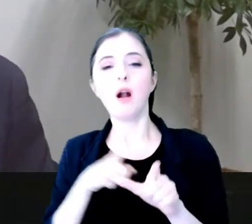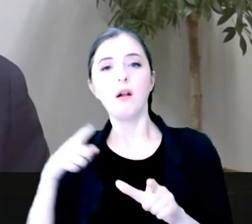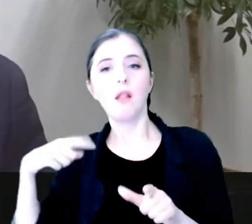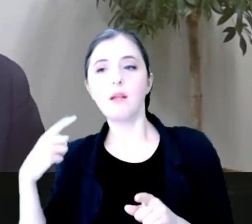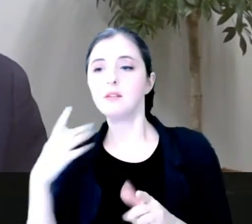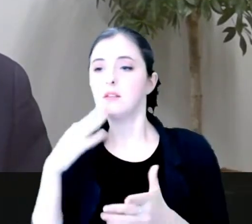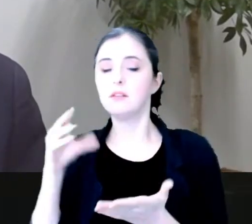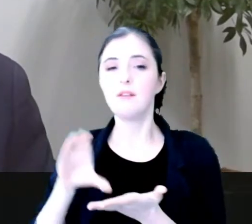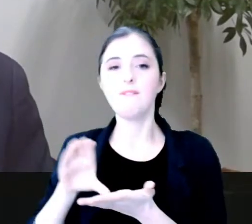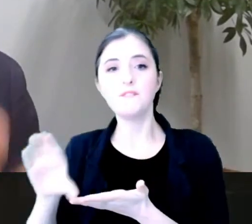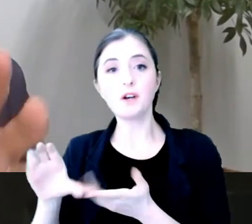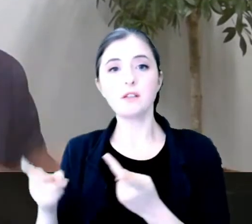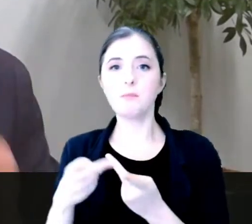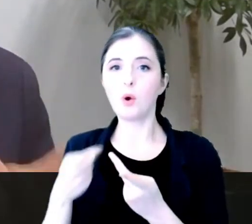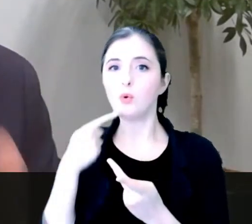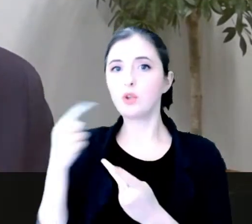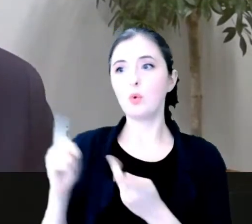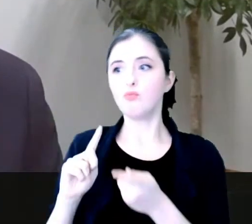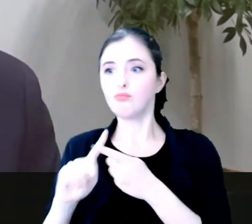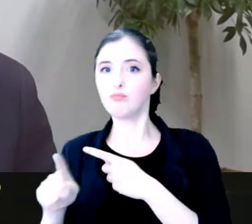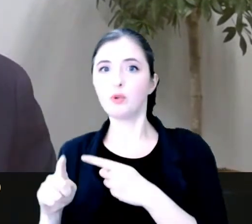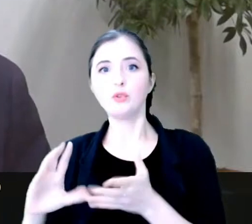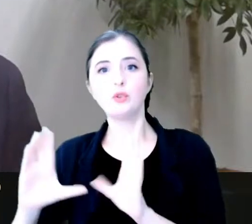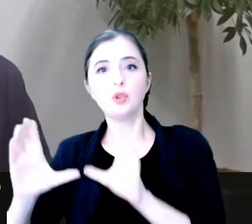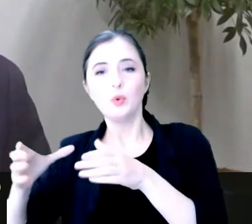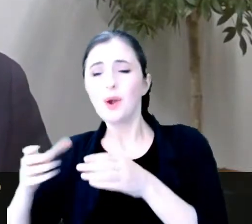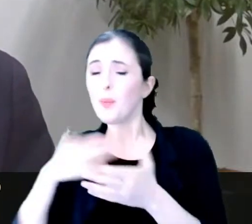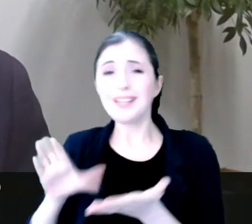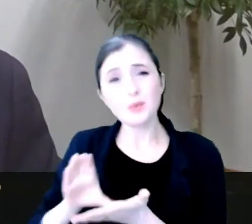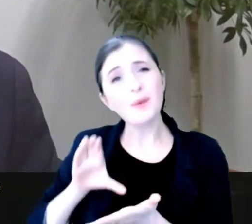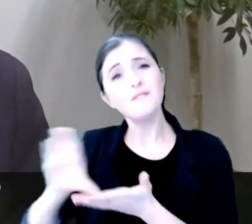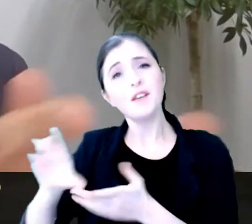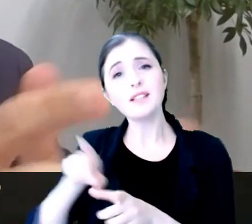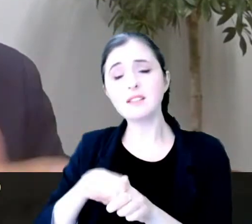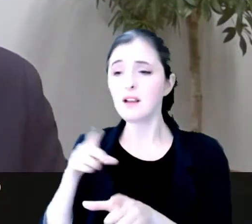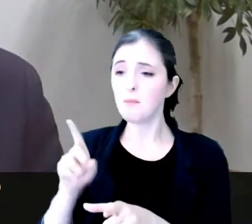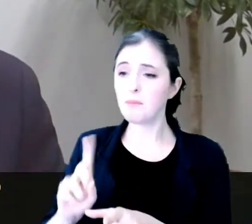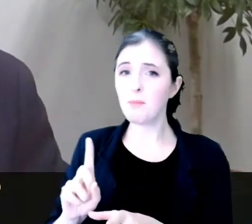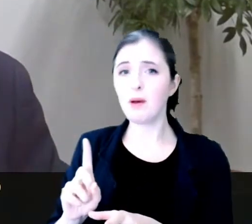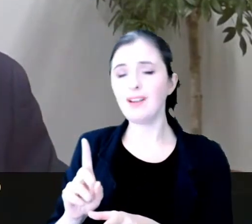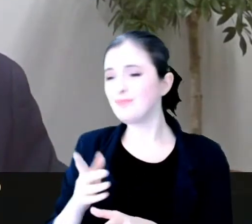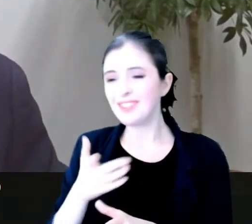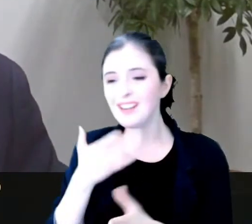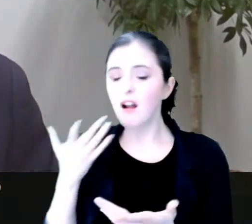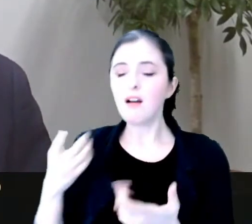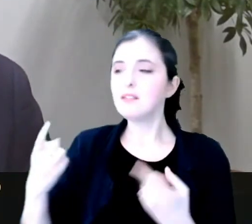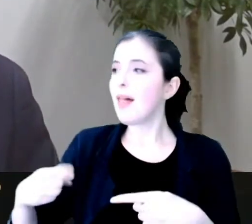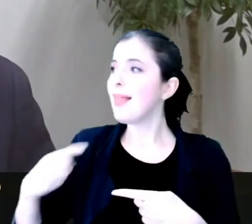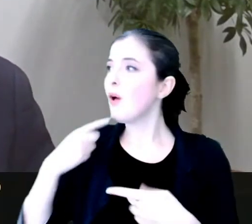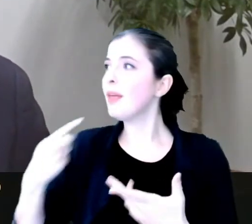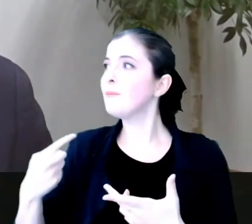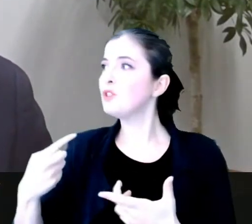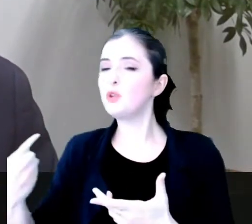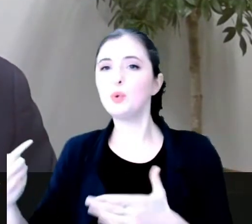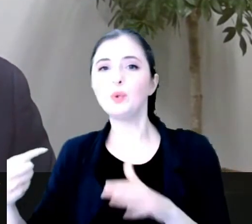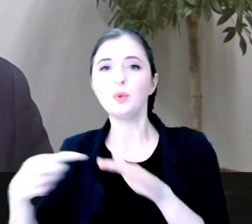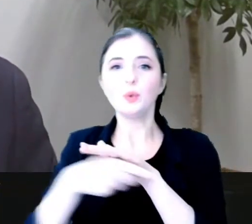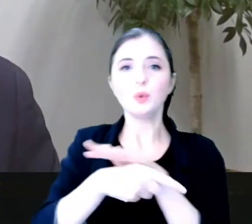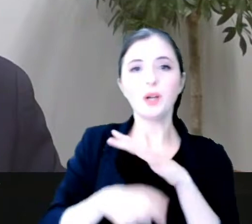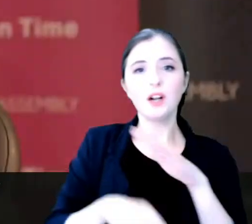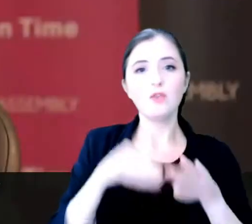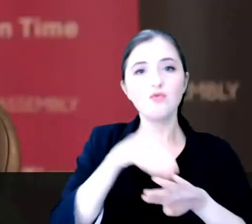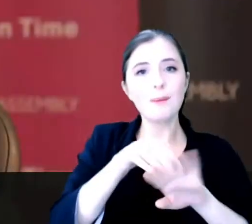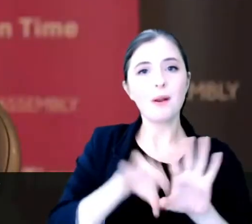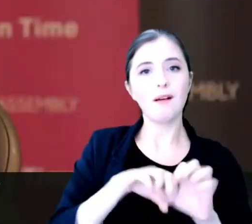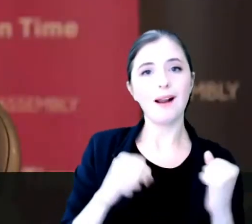unit, as Unmesh said. We've got to invest in young people rather than allow them to be distracted into criminal gangs.